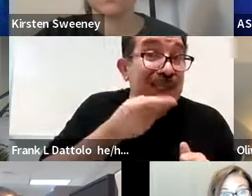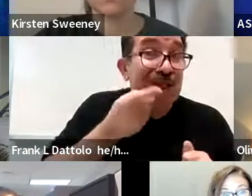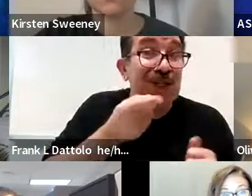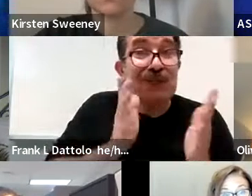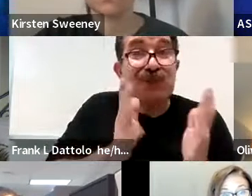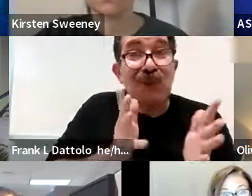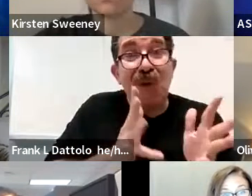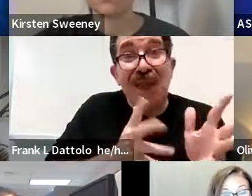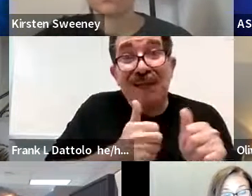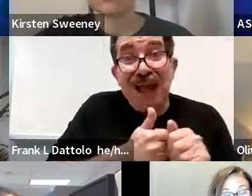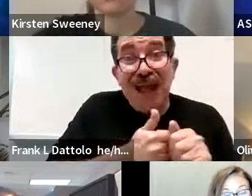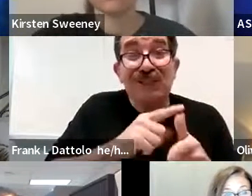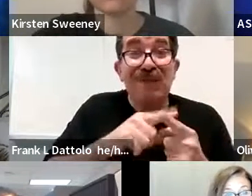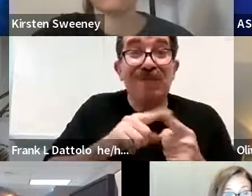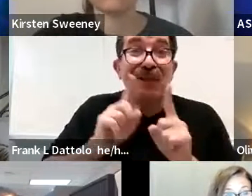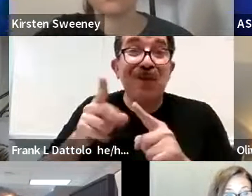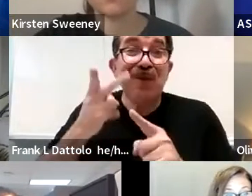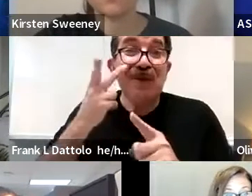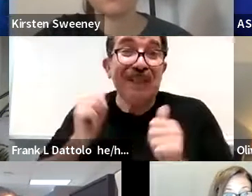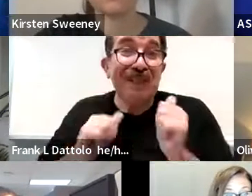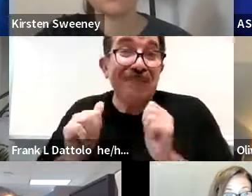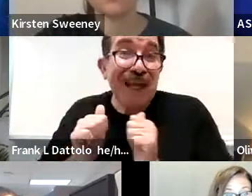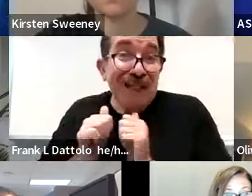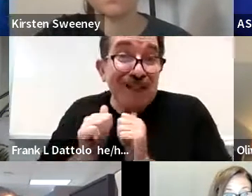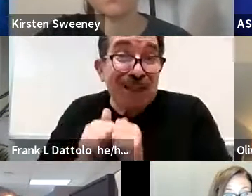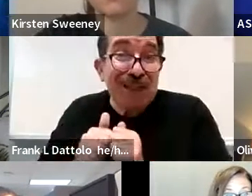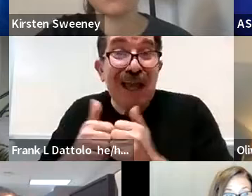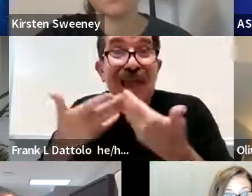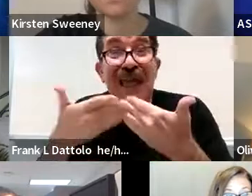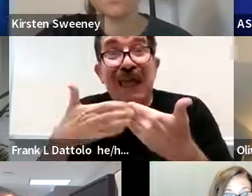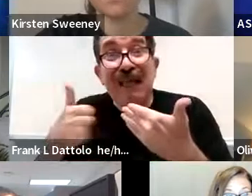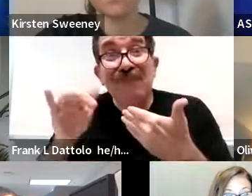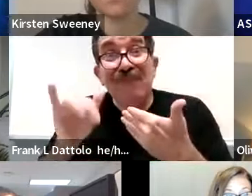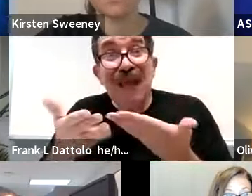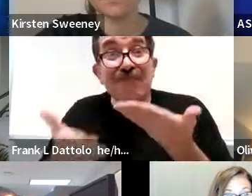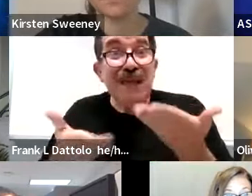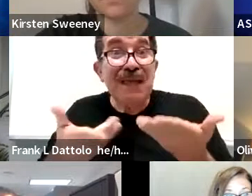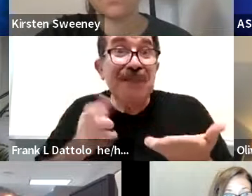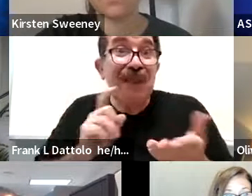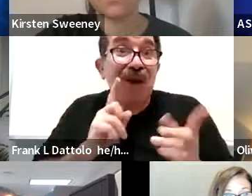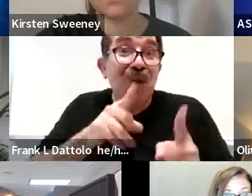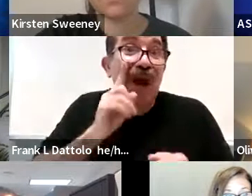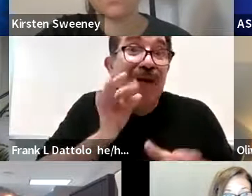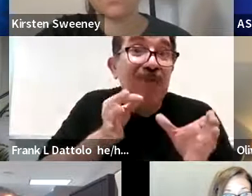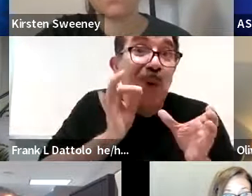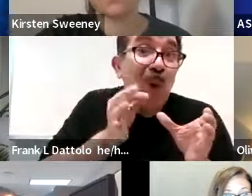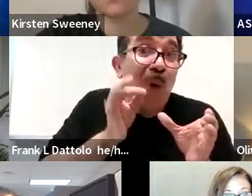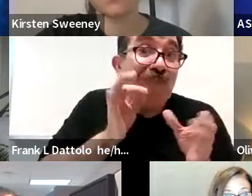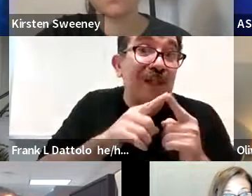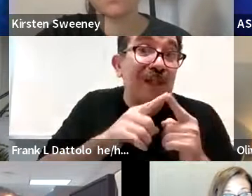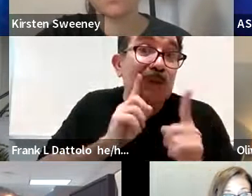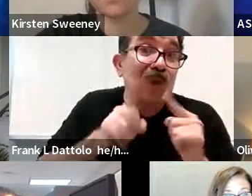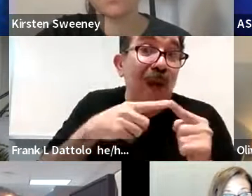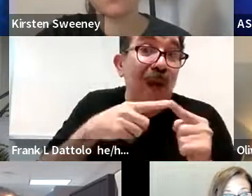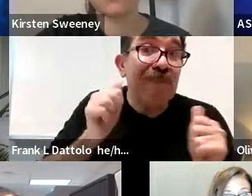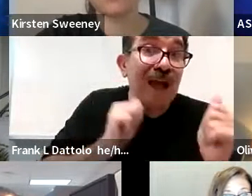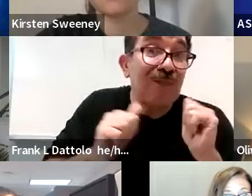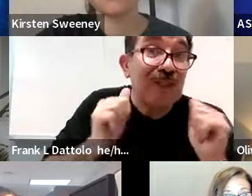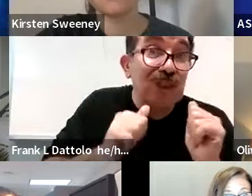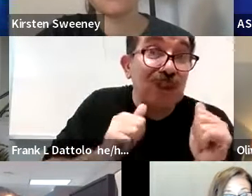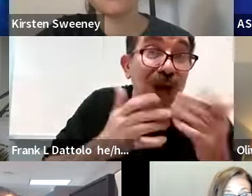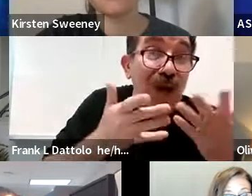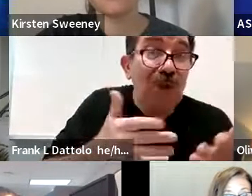interpreting event. They're able to meet each other before the show, maybe get out some dinner together, see the show together, maybe go out for a couple